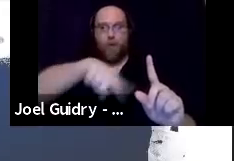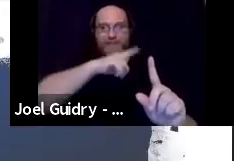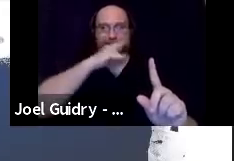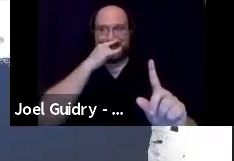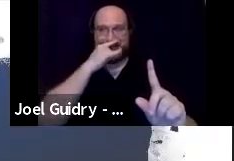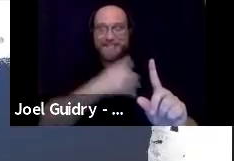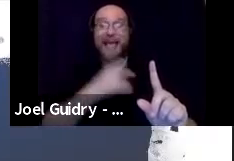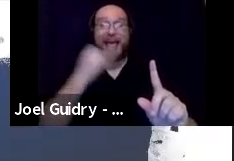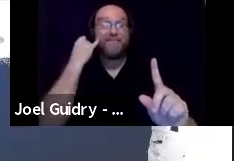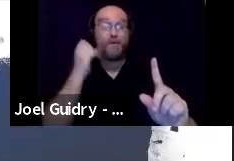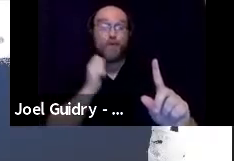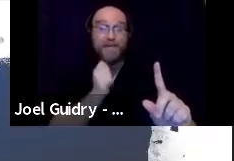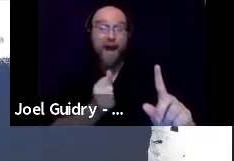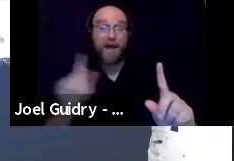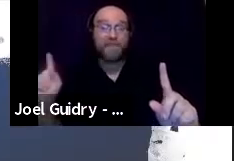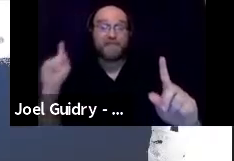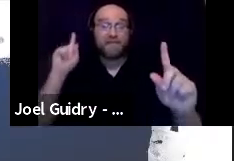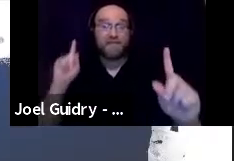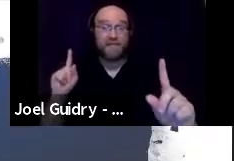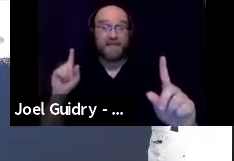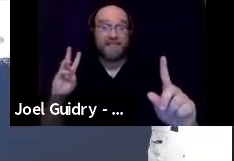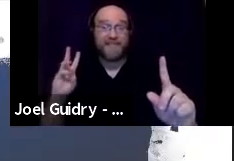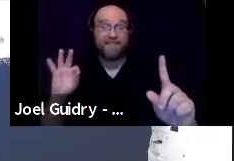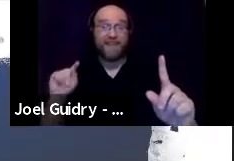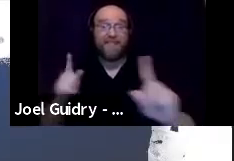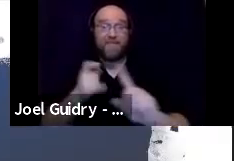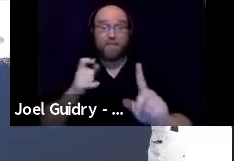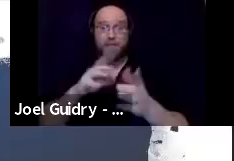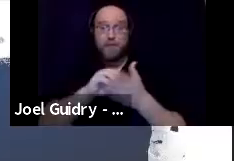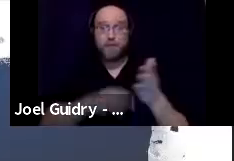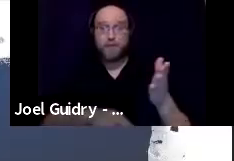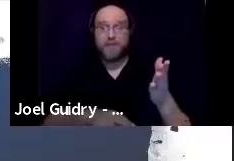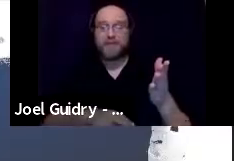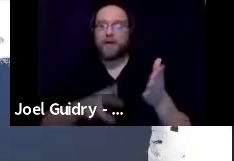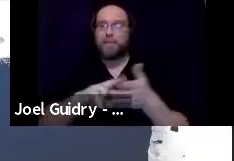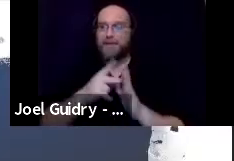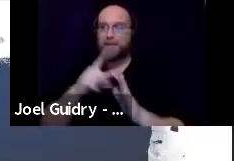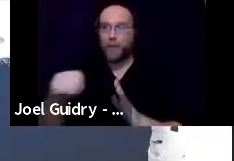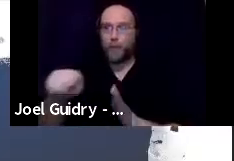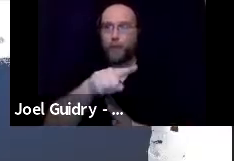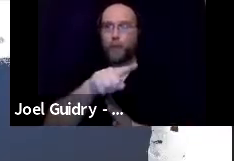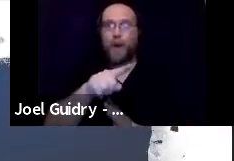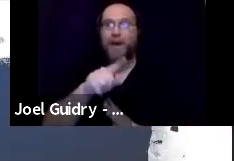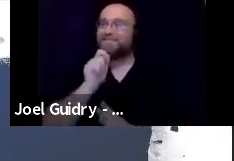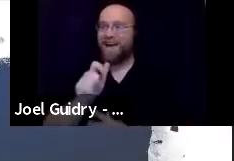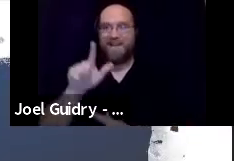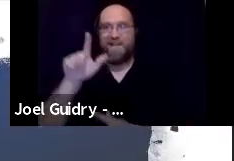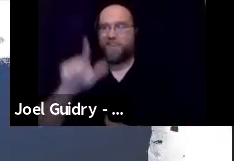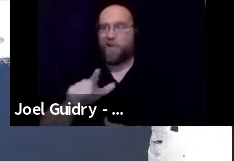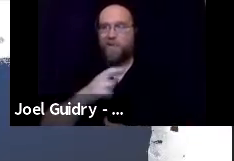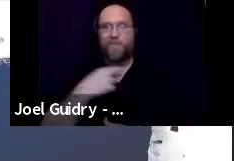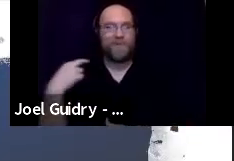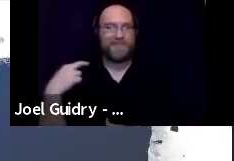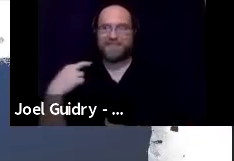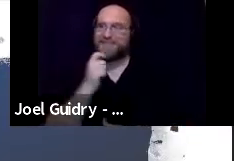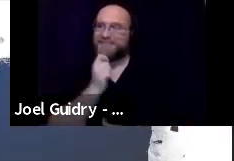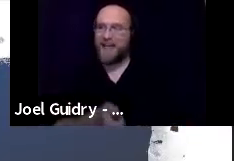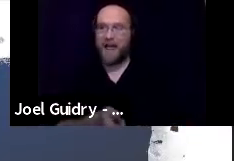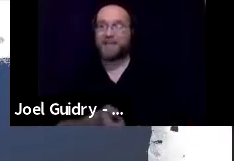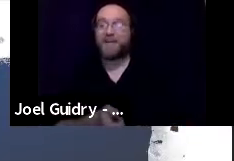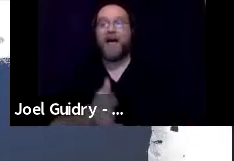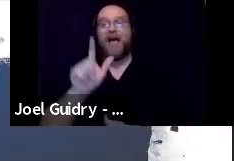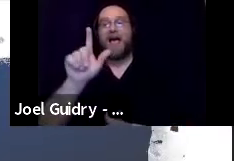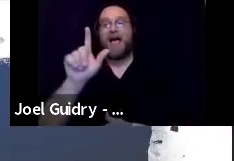your students, you are not low risk. And the Department of Labor and Industries was clear about